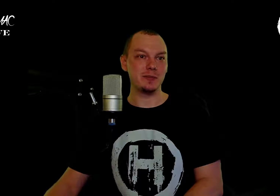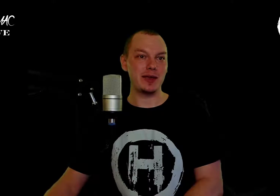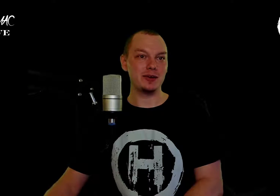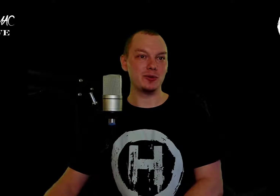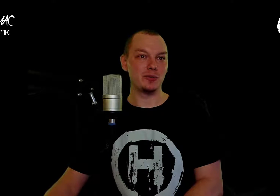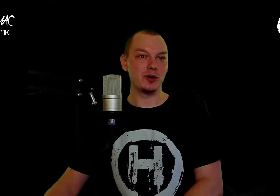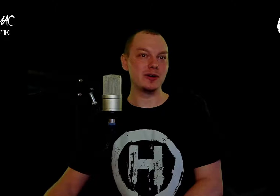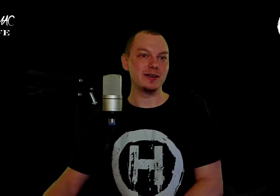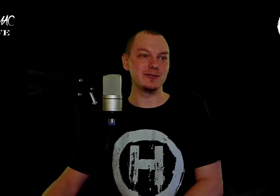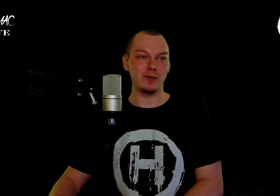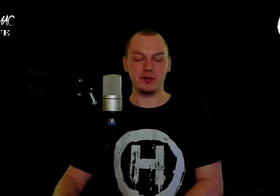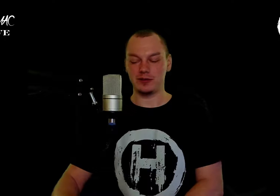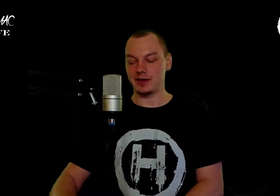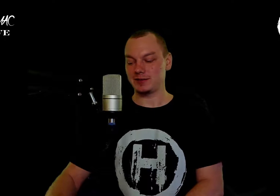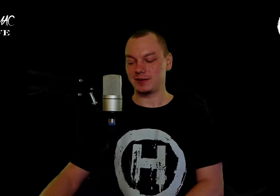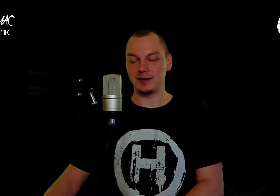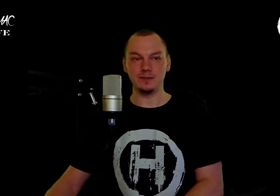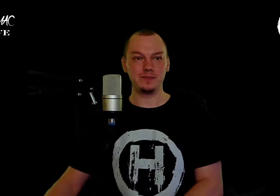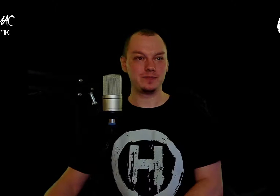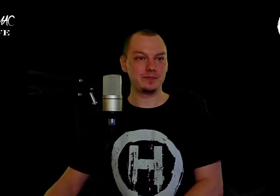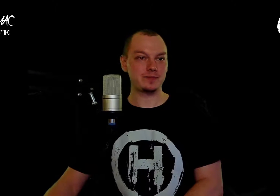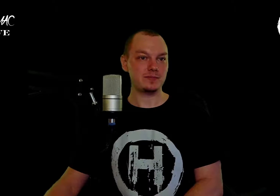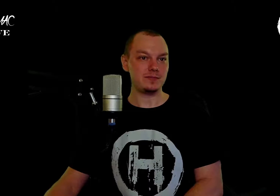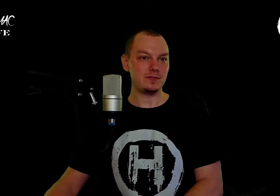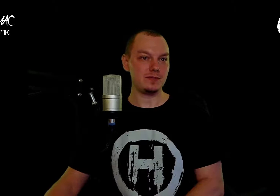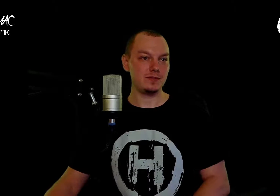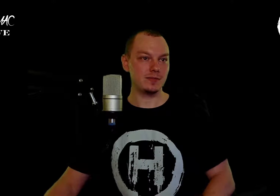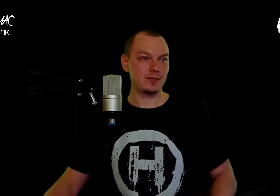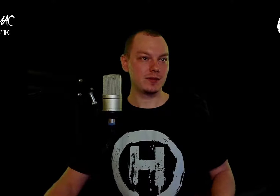Killing the Man Who Murdered His Mother Last Night.